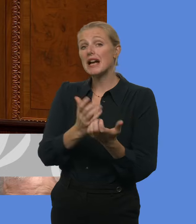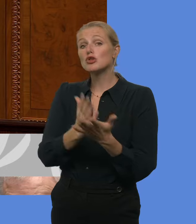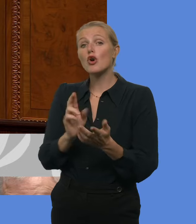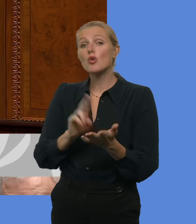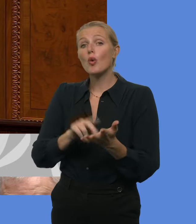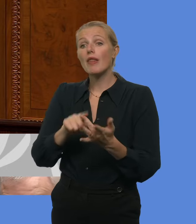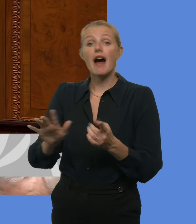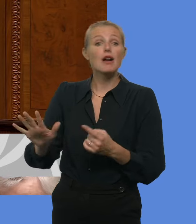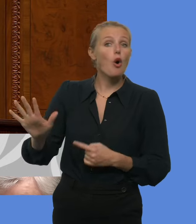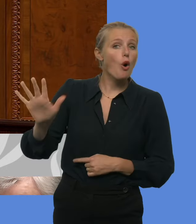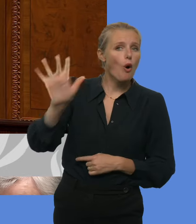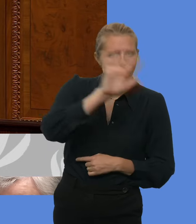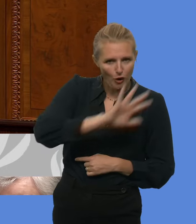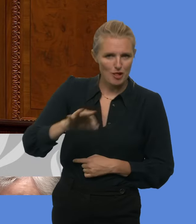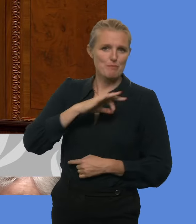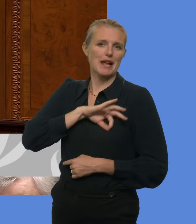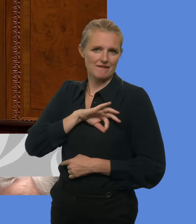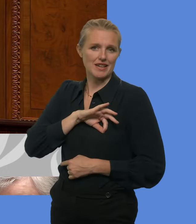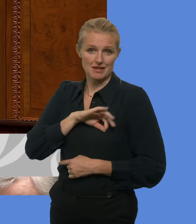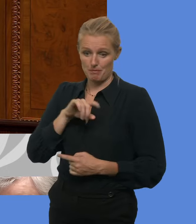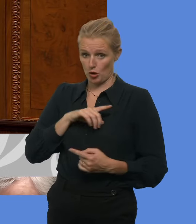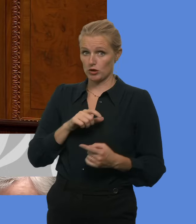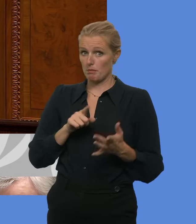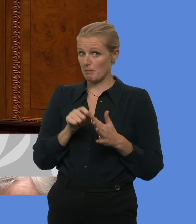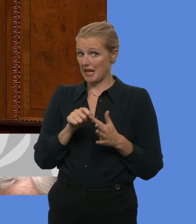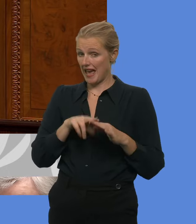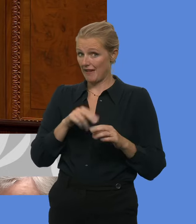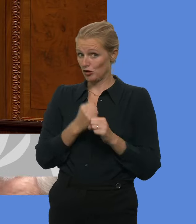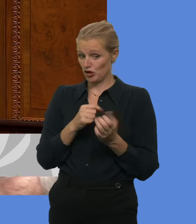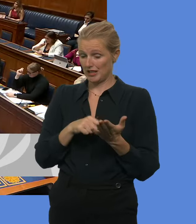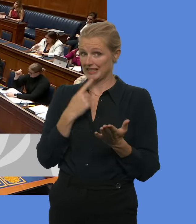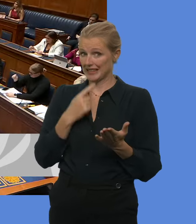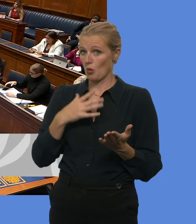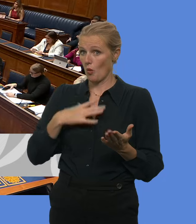key priority as stated in the draft programme for government? Minister.